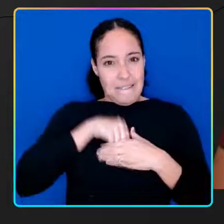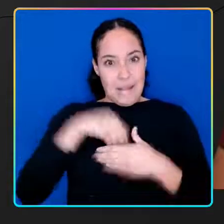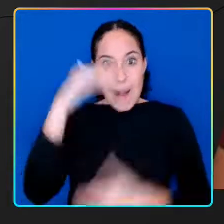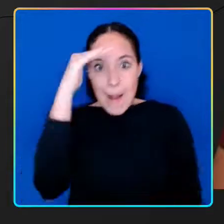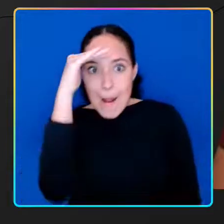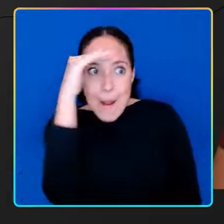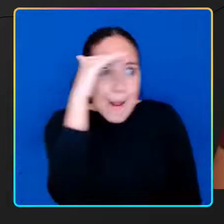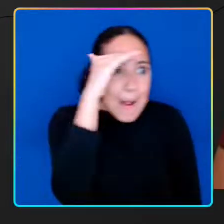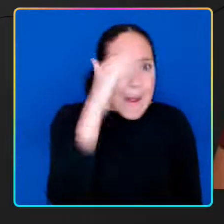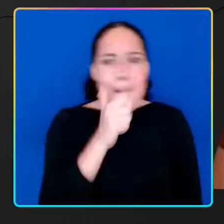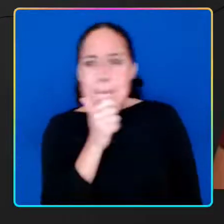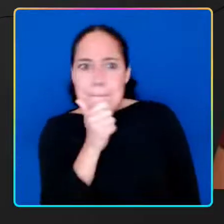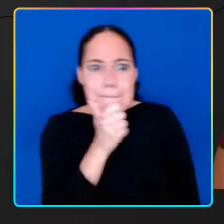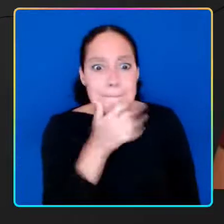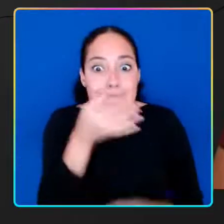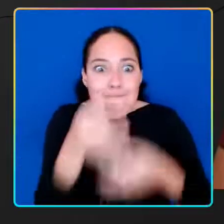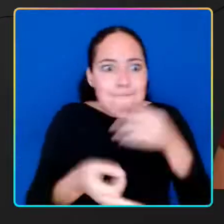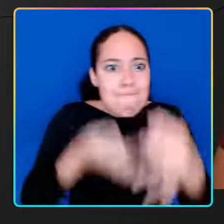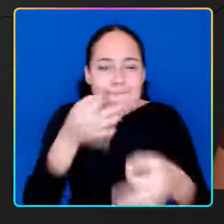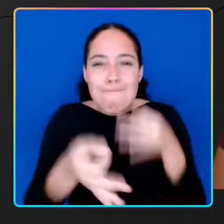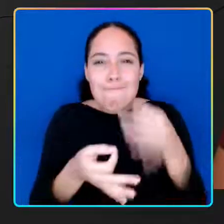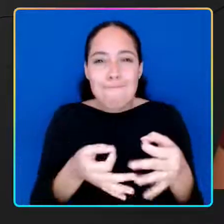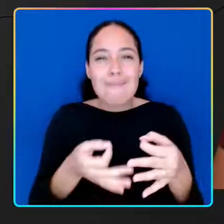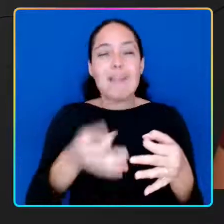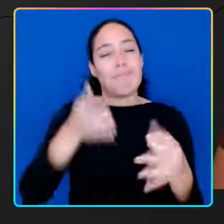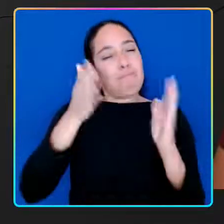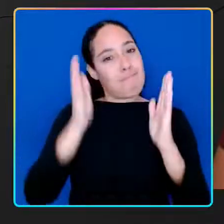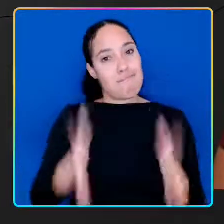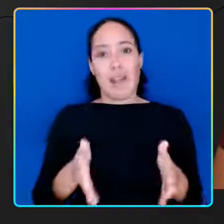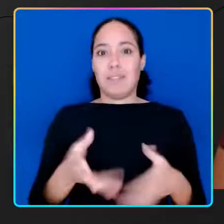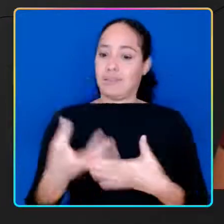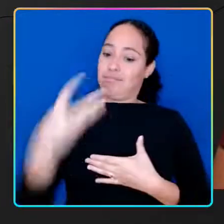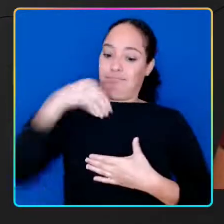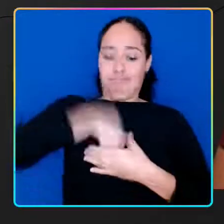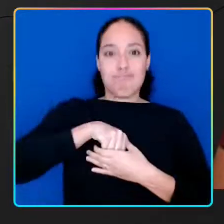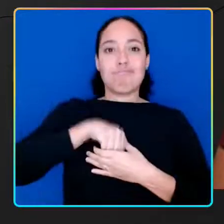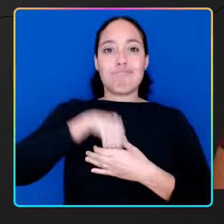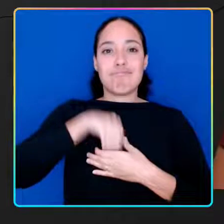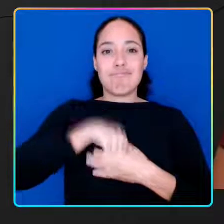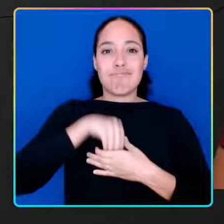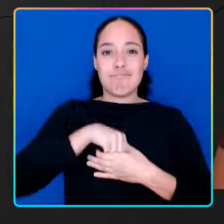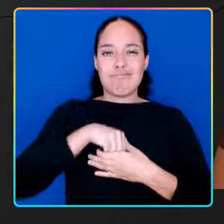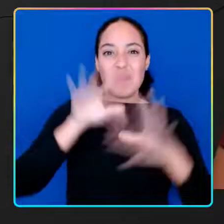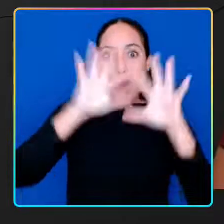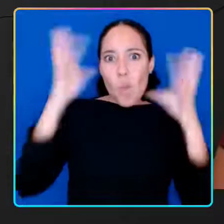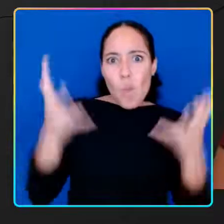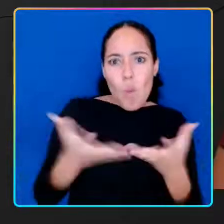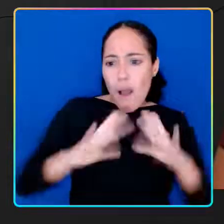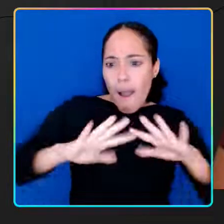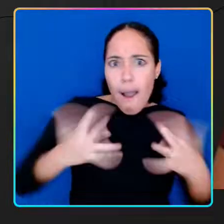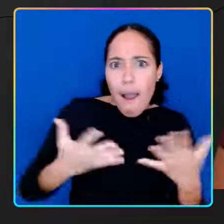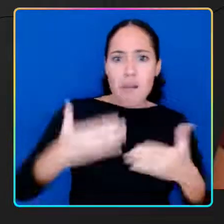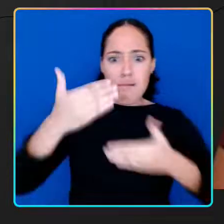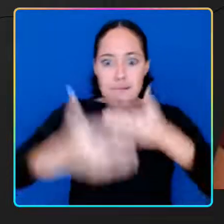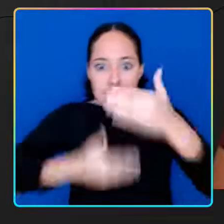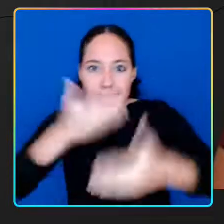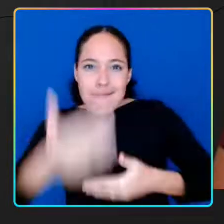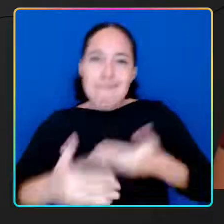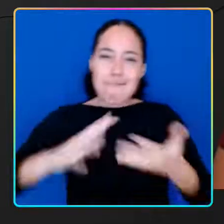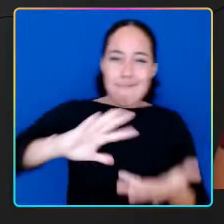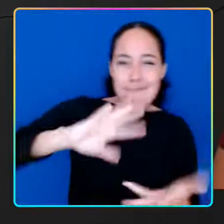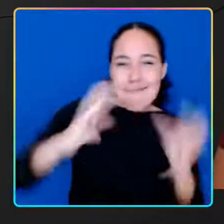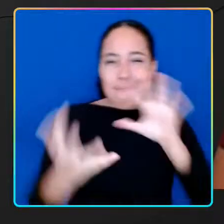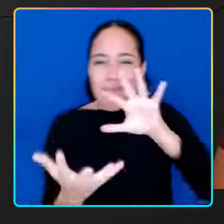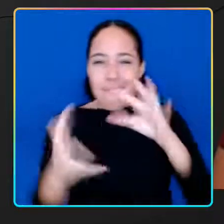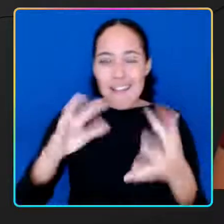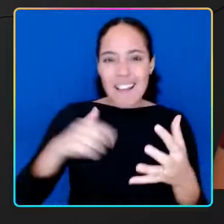necessary conditions for being a good data scientist. You have to be interested about how the world works and want to find ways to understand how the world works.